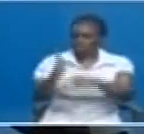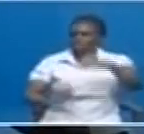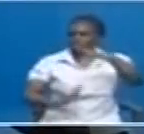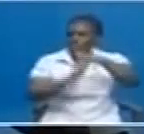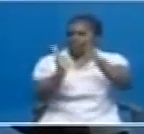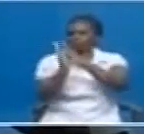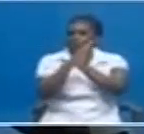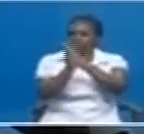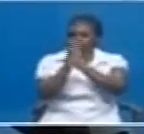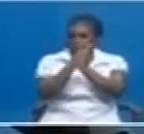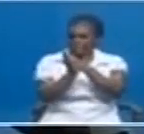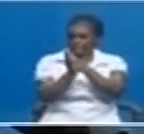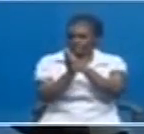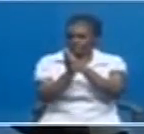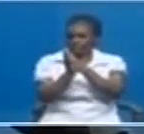headlines 3 days